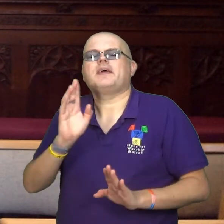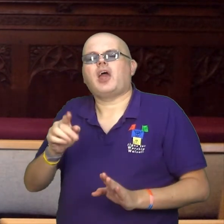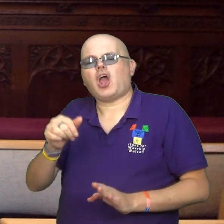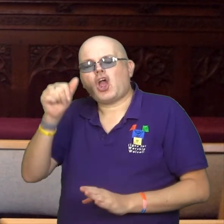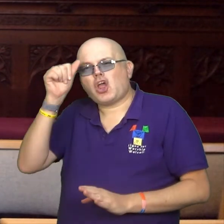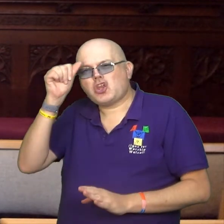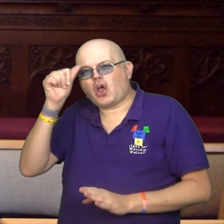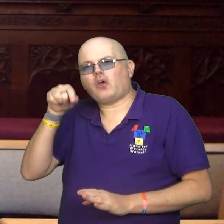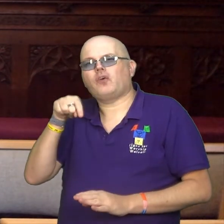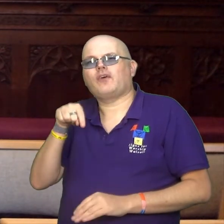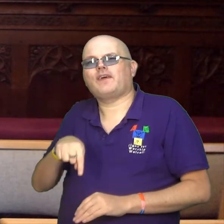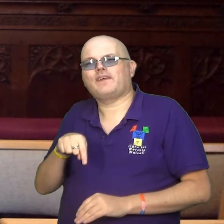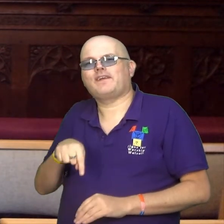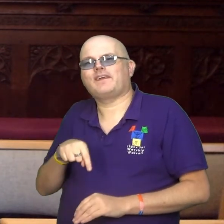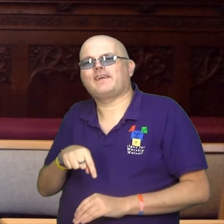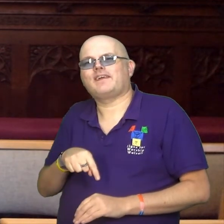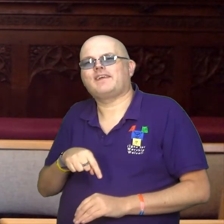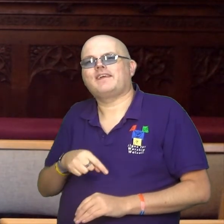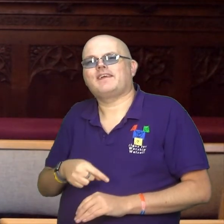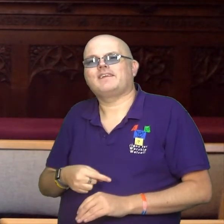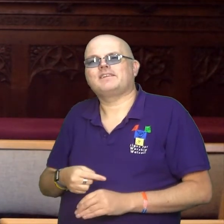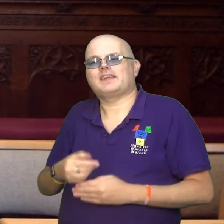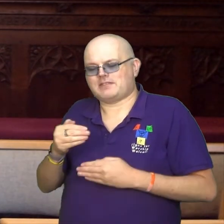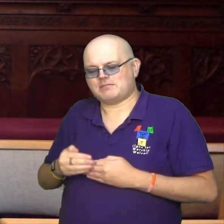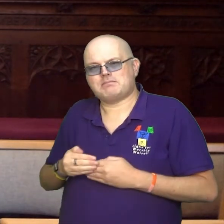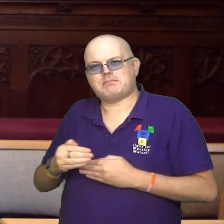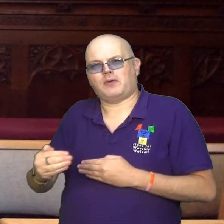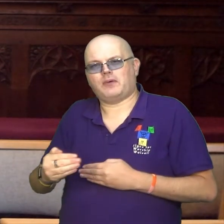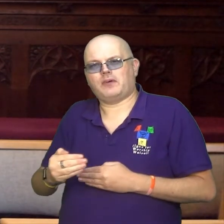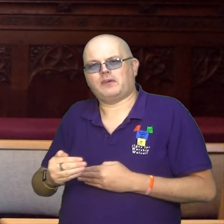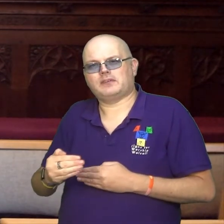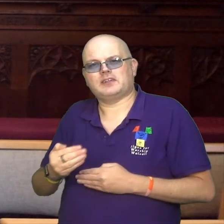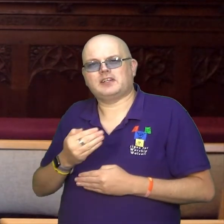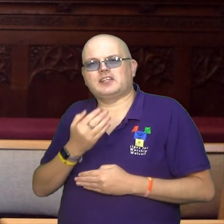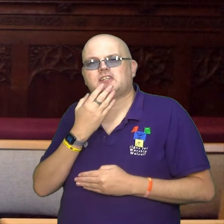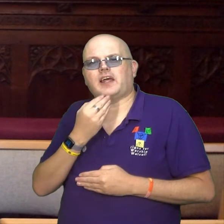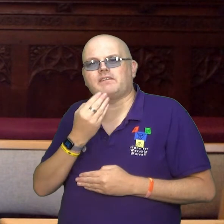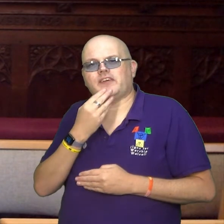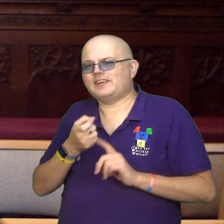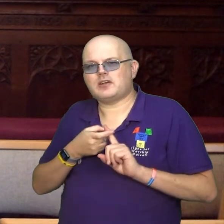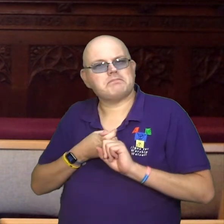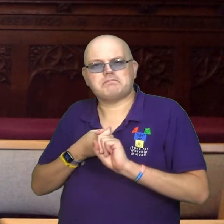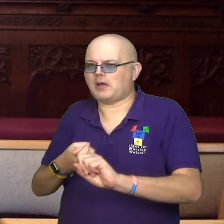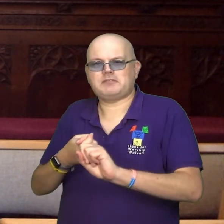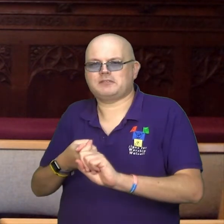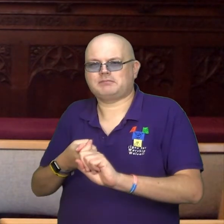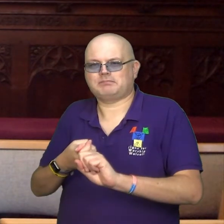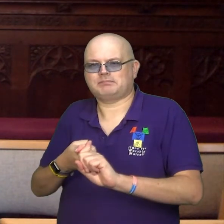Know that this is a step along a journey.